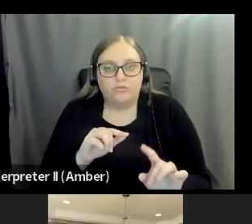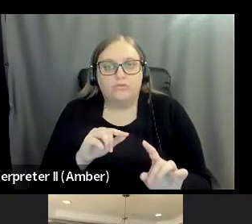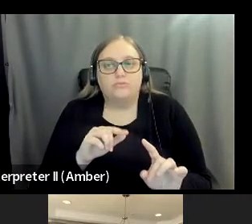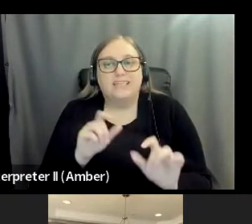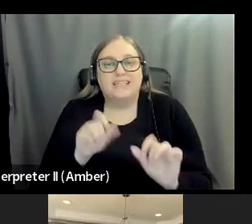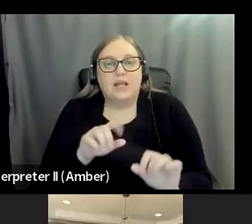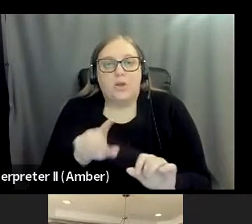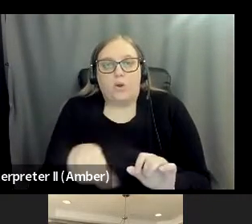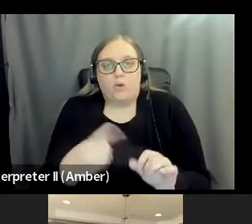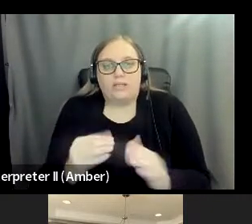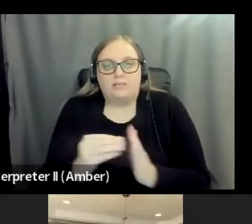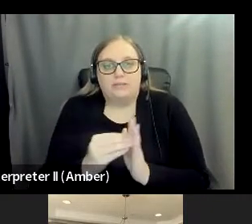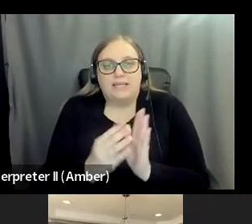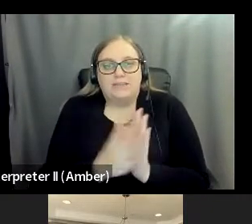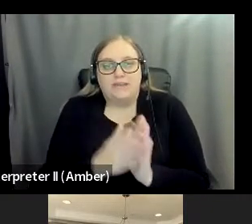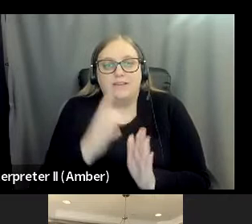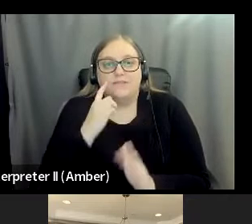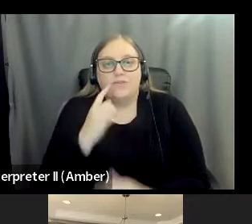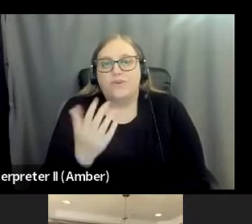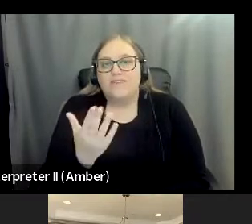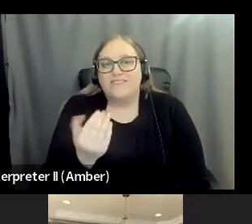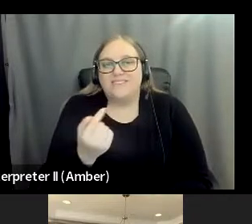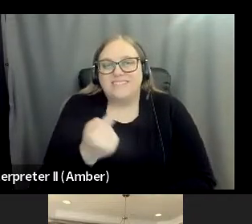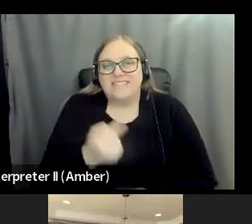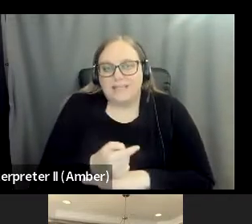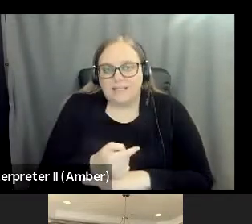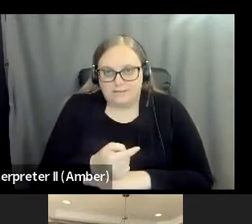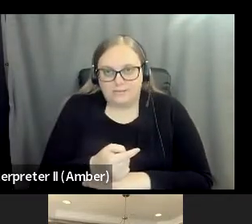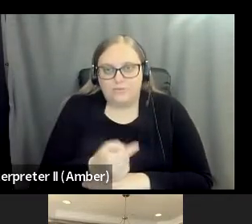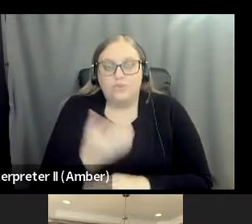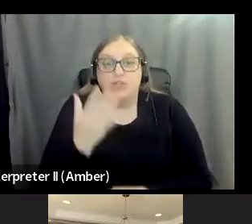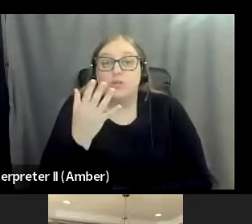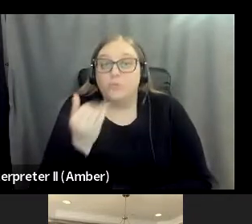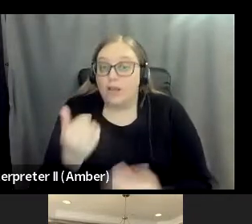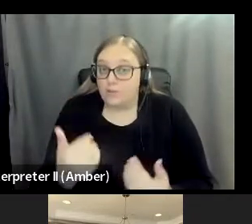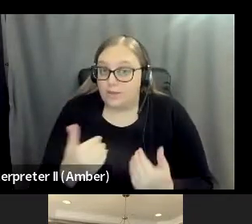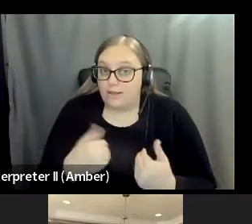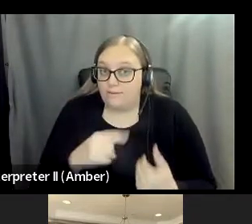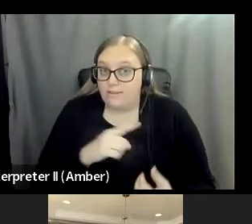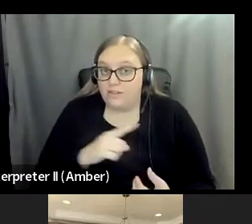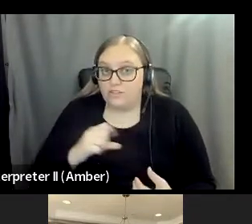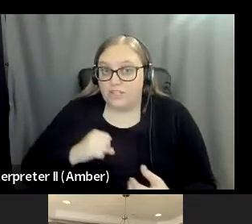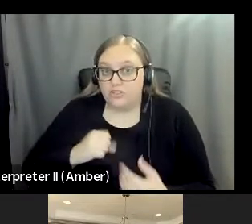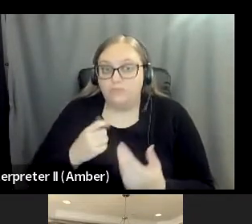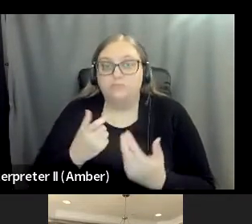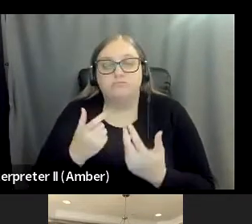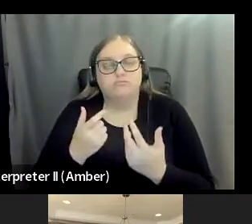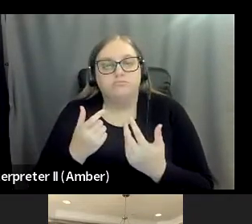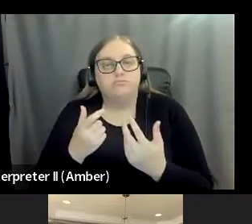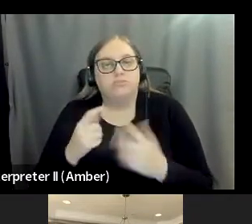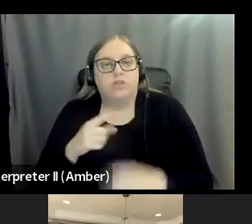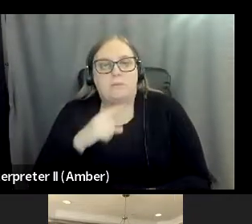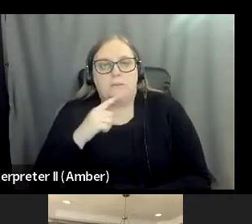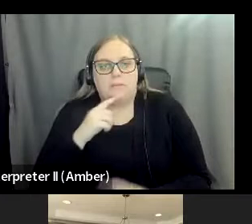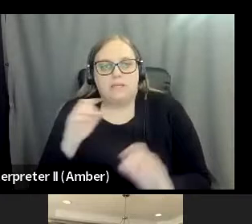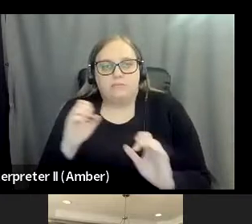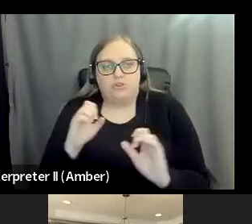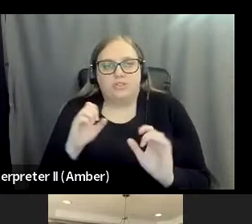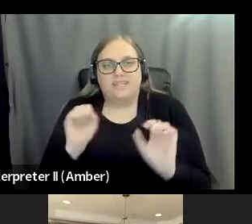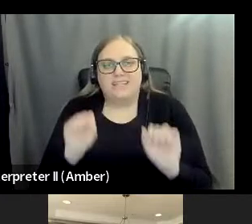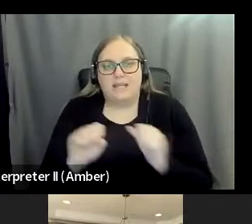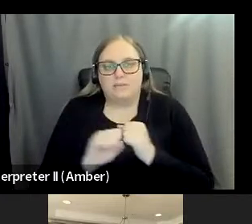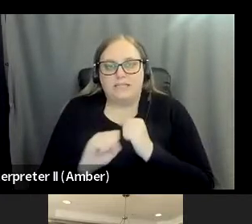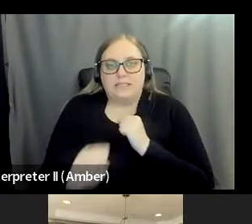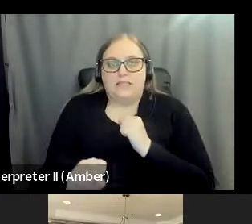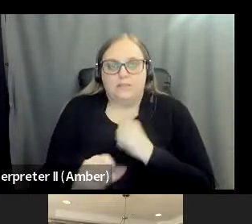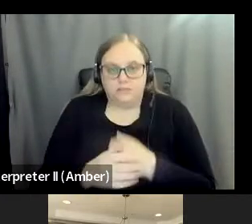only be in effect for something like 15 days, which is why we have this legislation, so that the public emergency can be